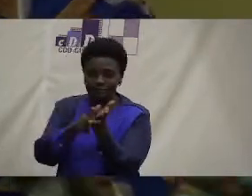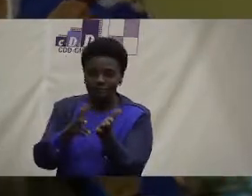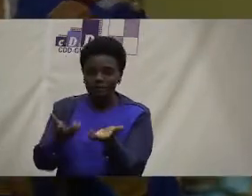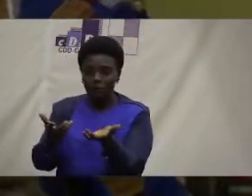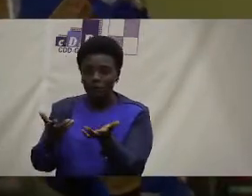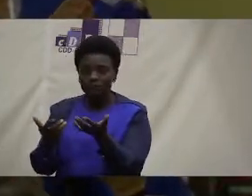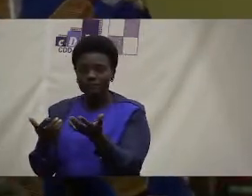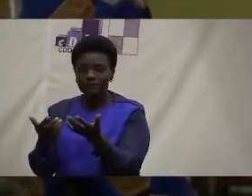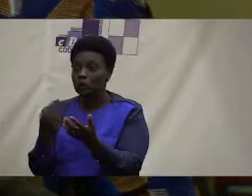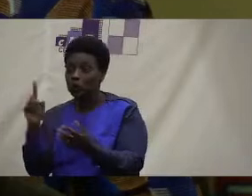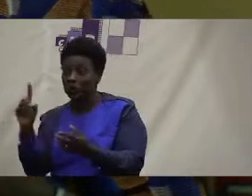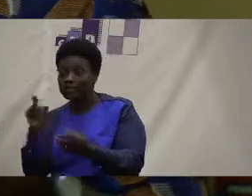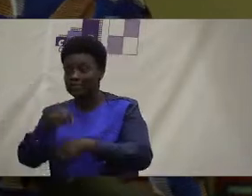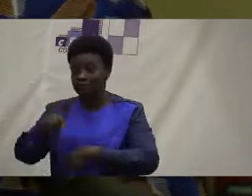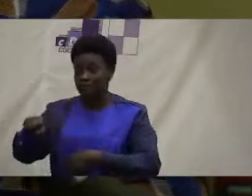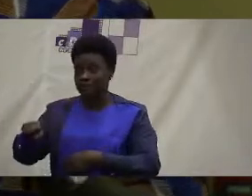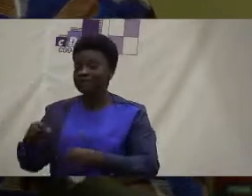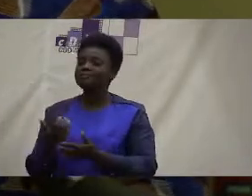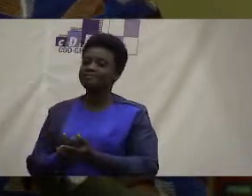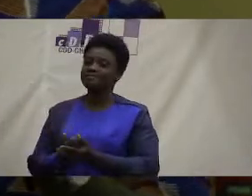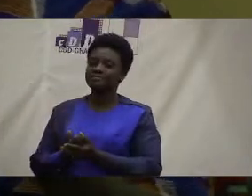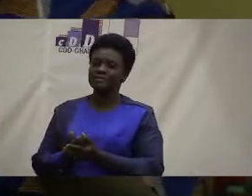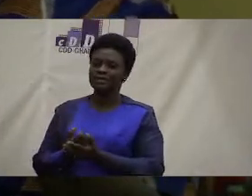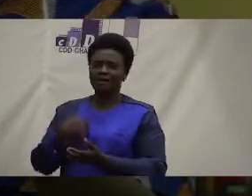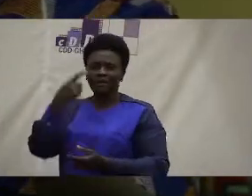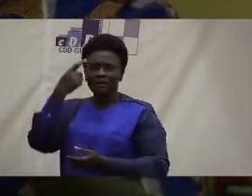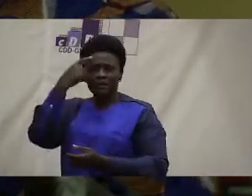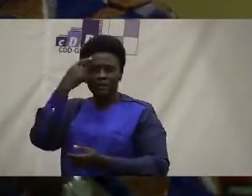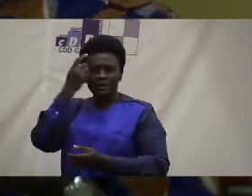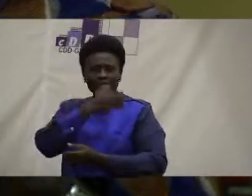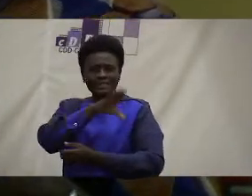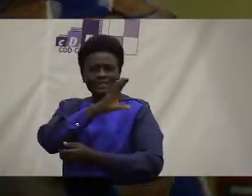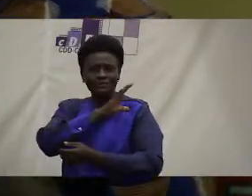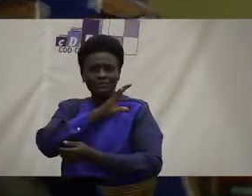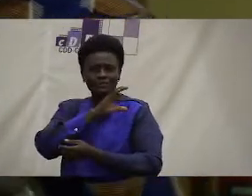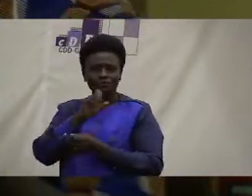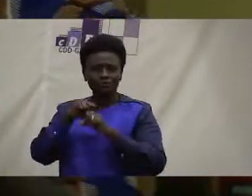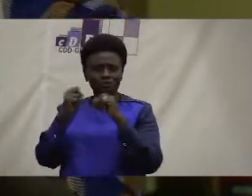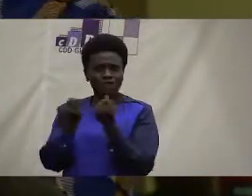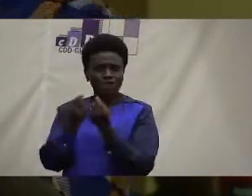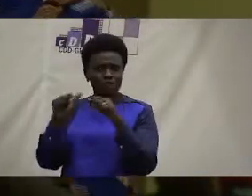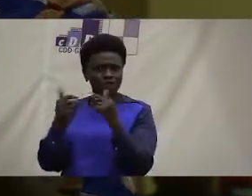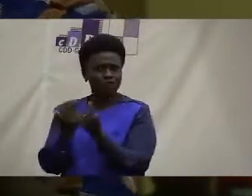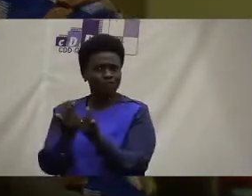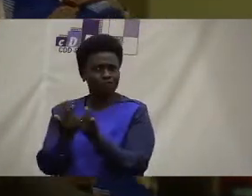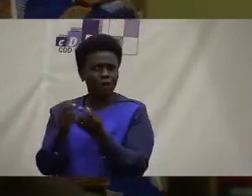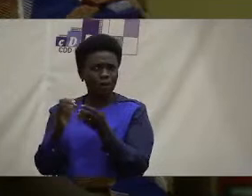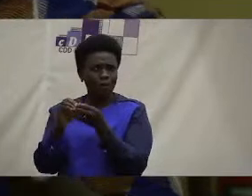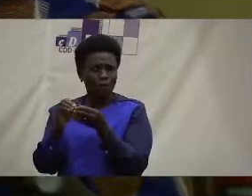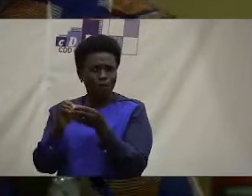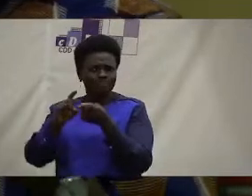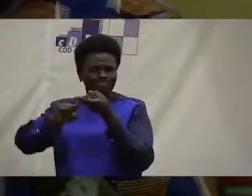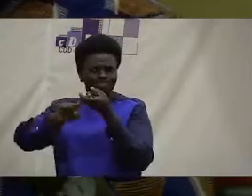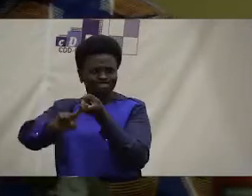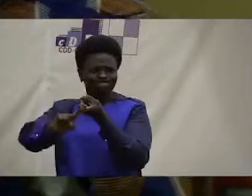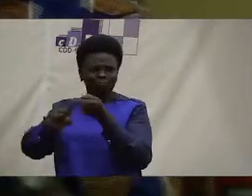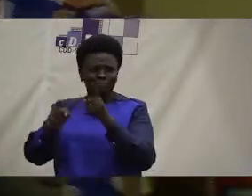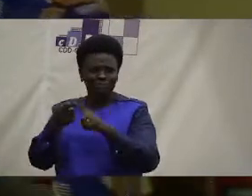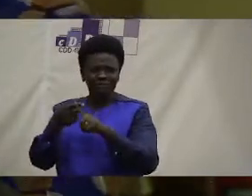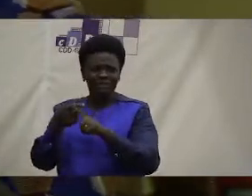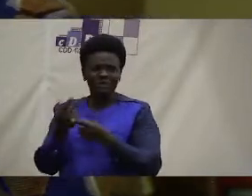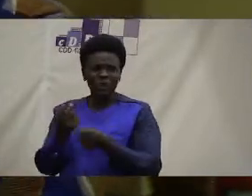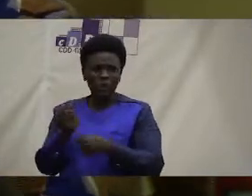your sponsors. So they are, I think civil society groups probably may be doing more legitimate job